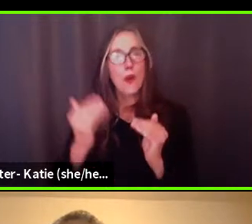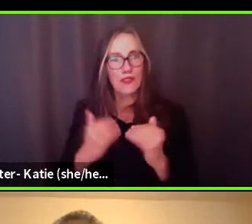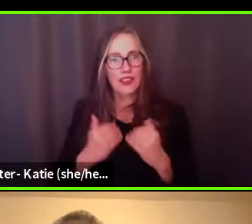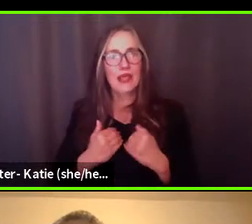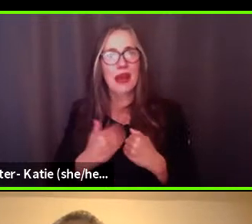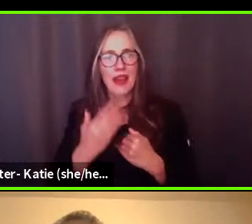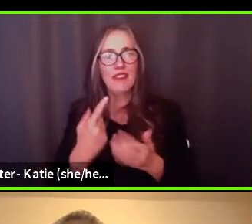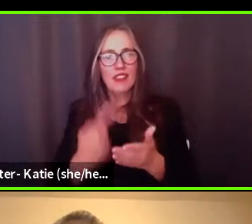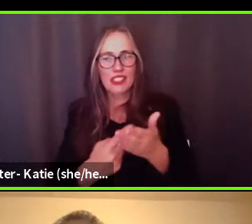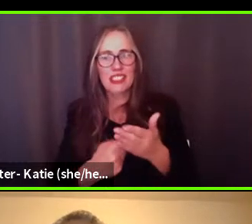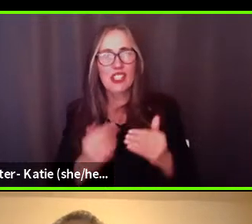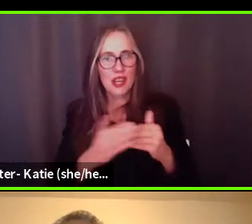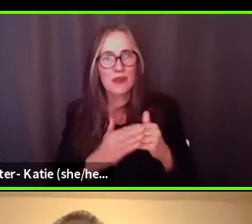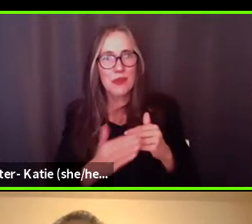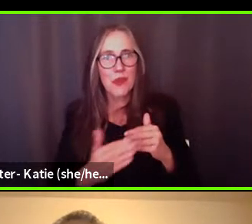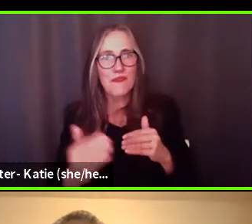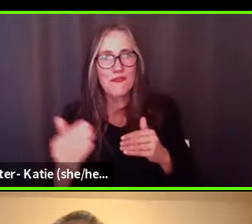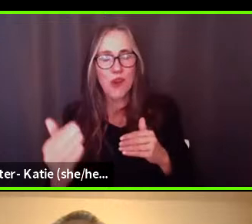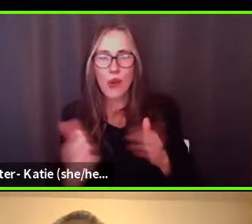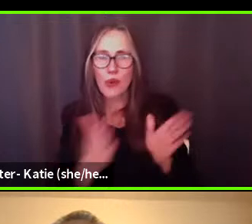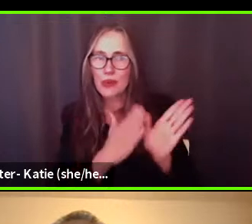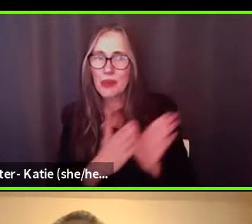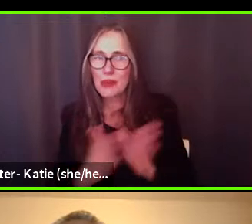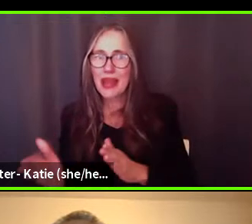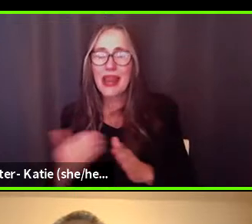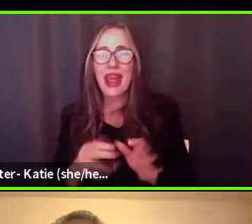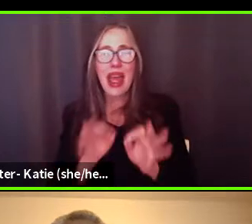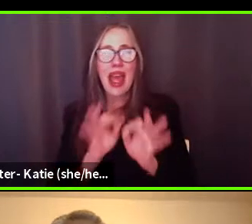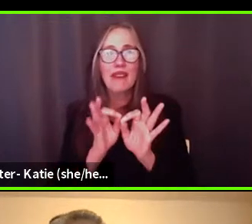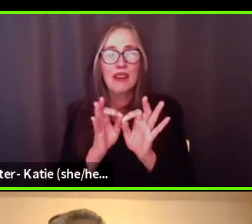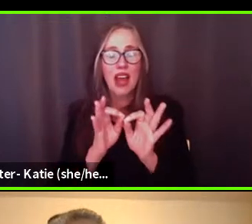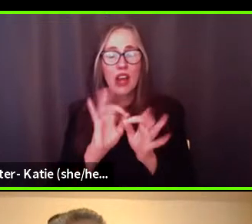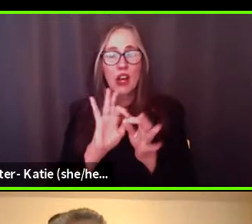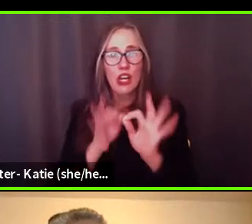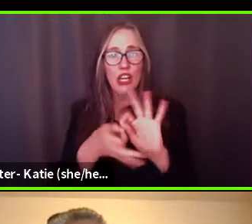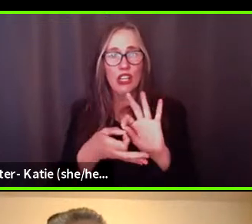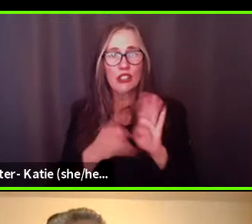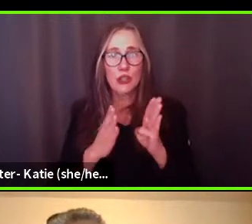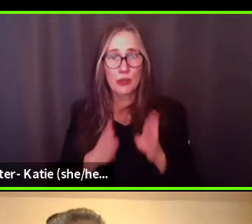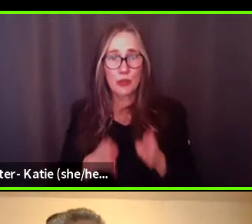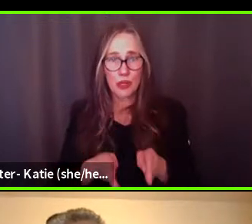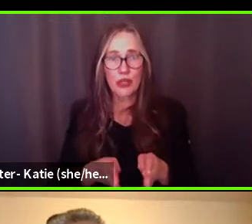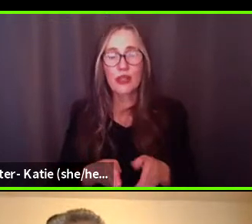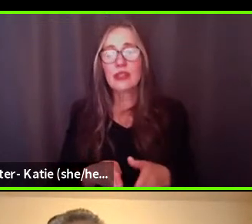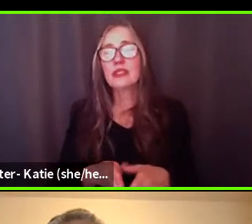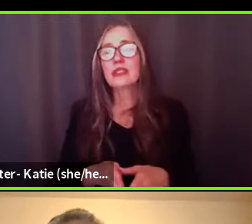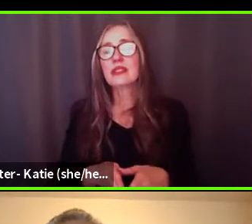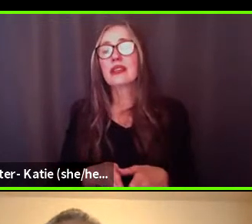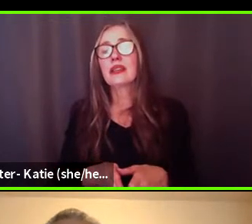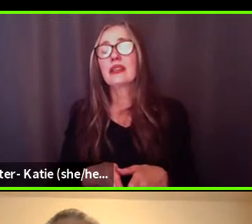um and we do again have our interpreters going and we have our um